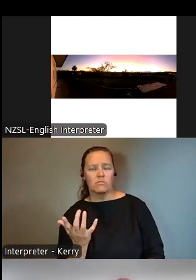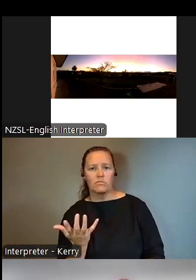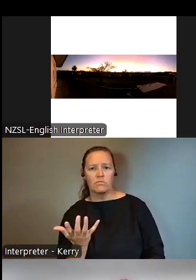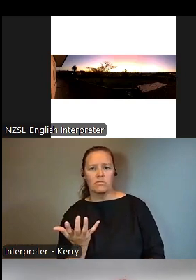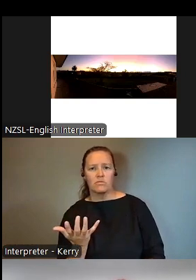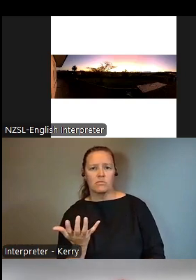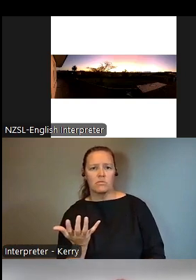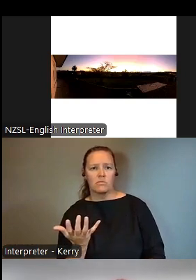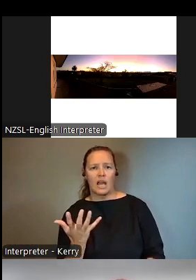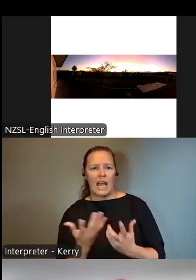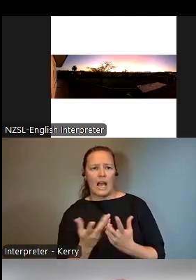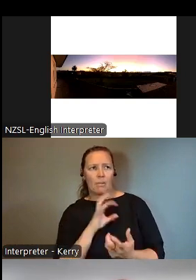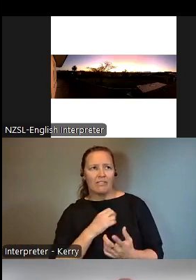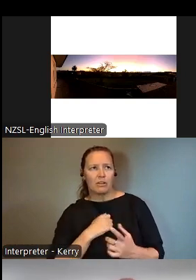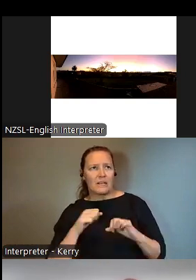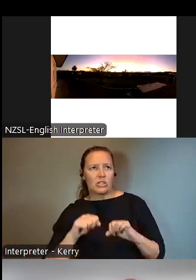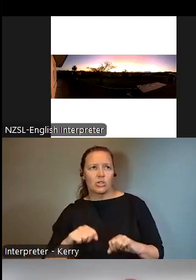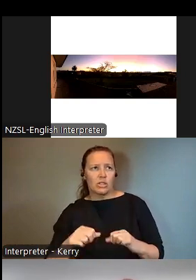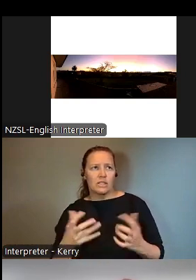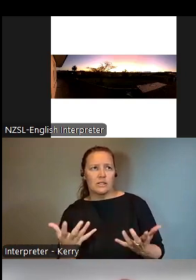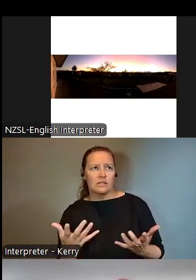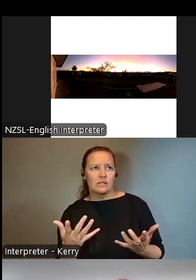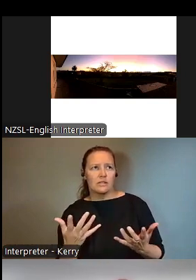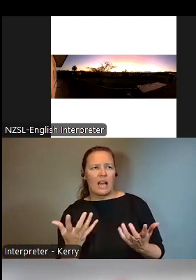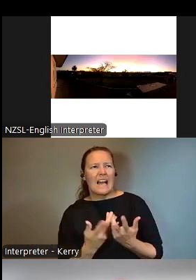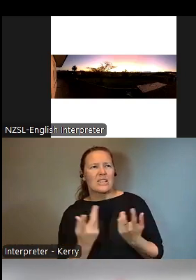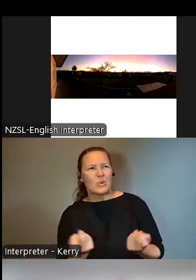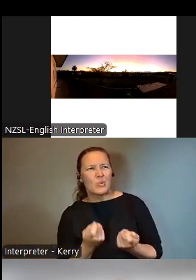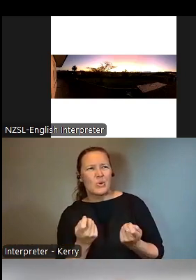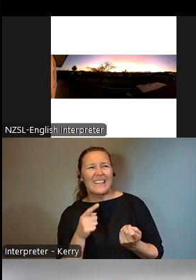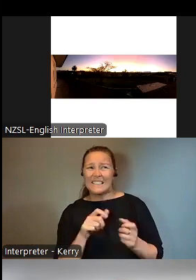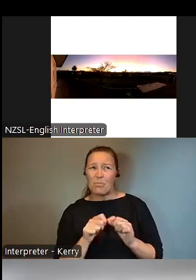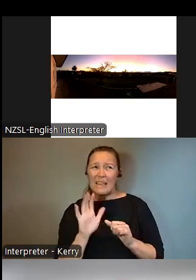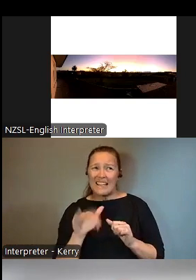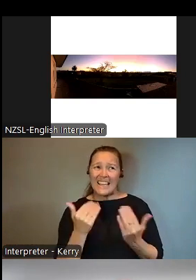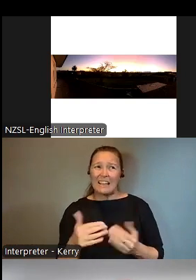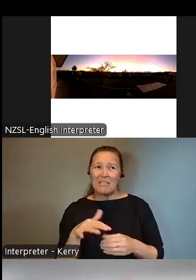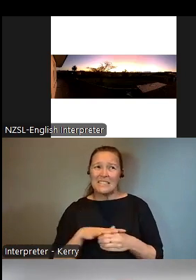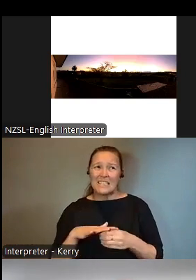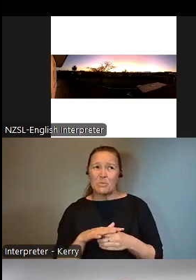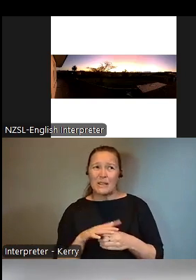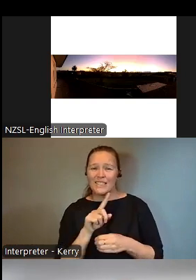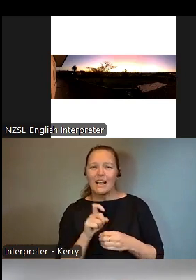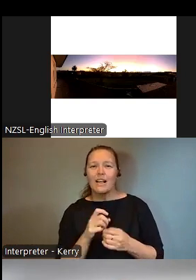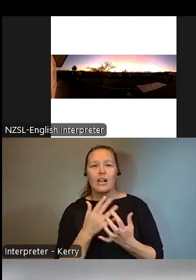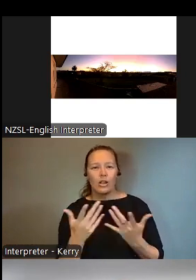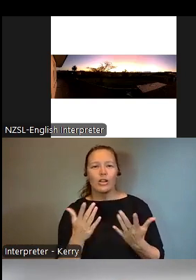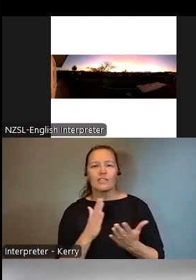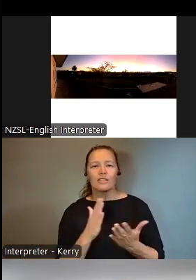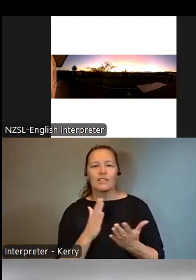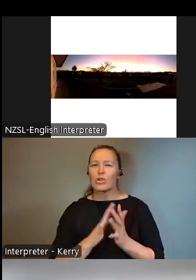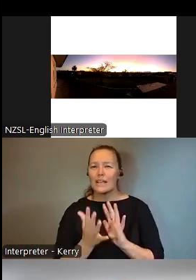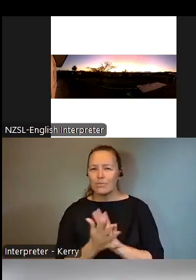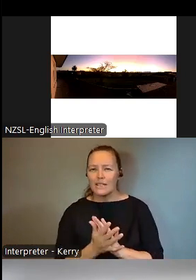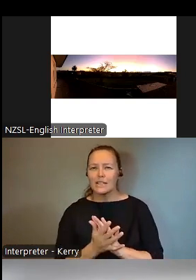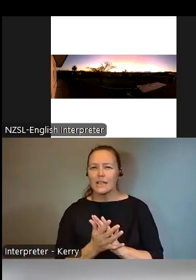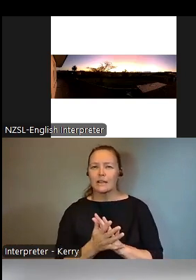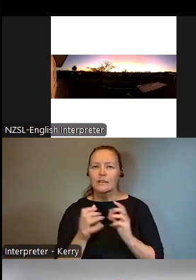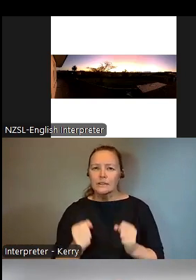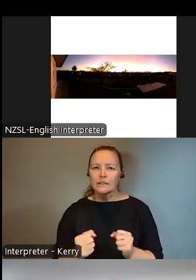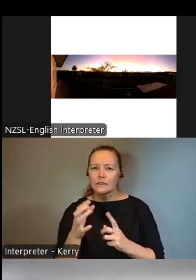my students? How does it work? Is it better than what I'm currently doing? Lots of those very pragmatic, concrete